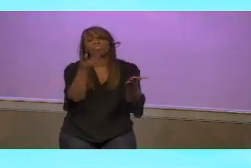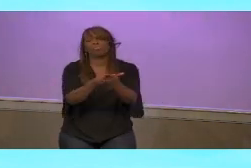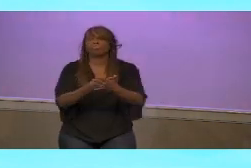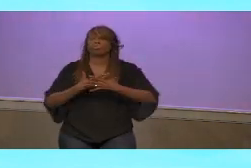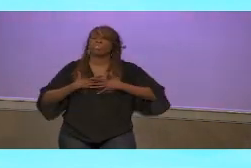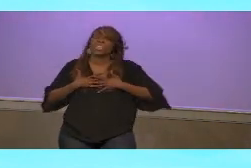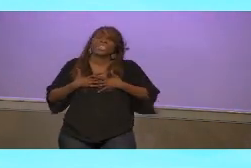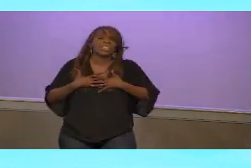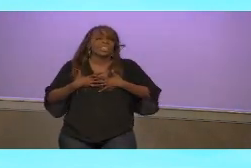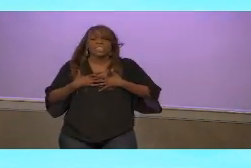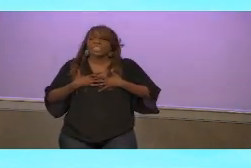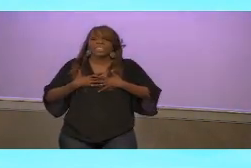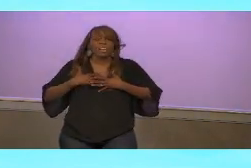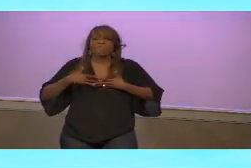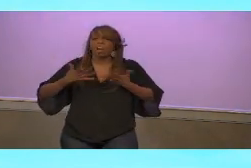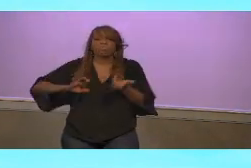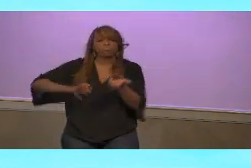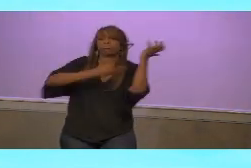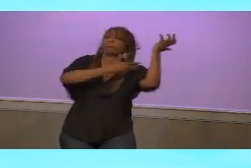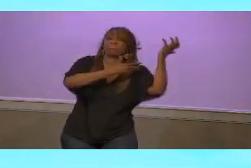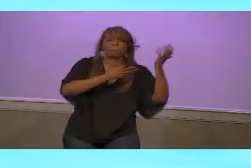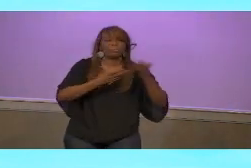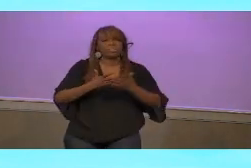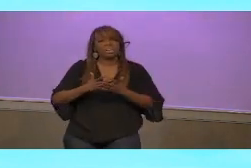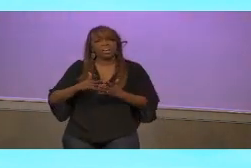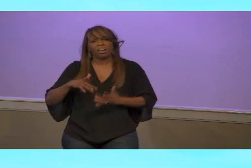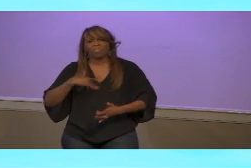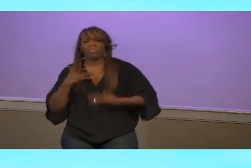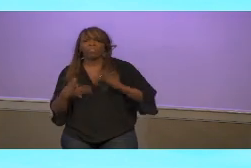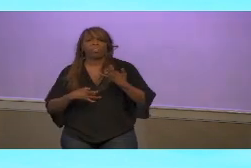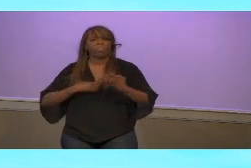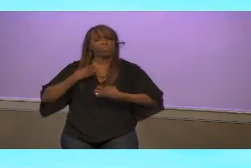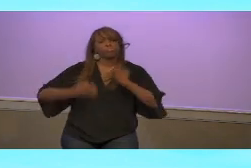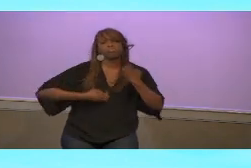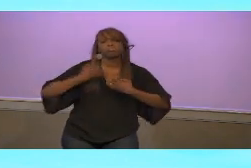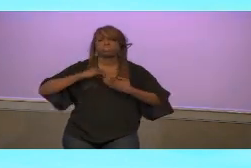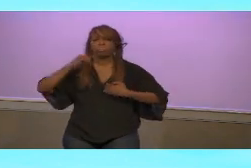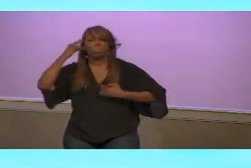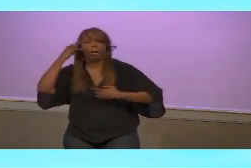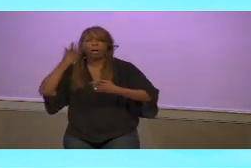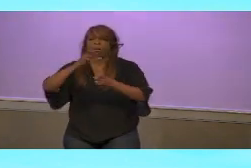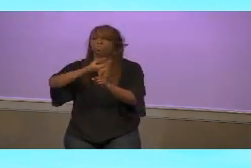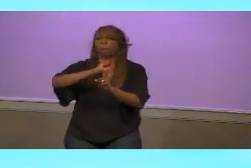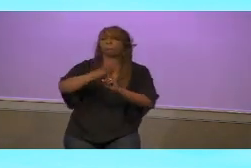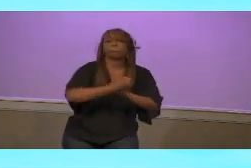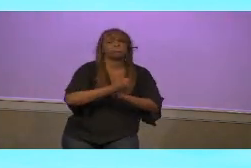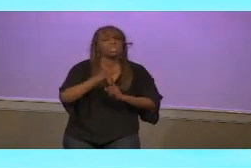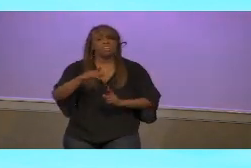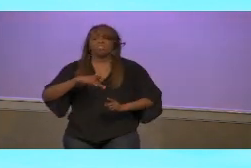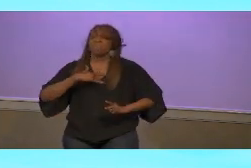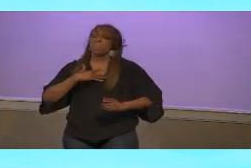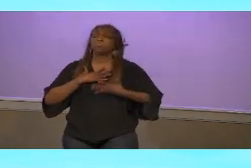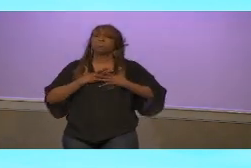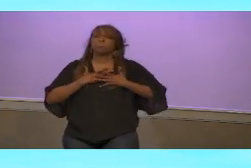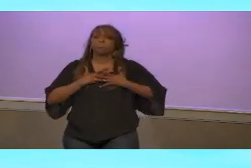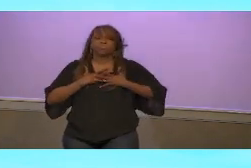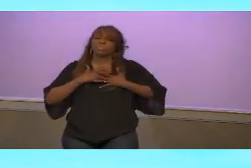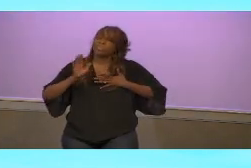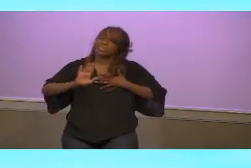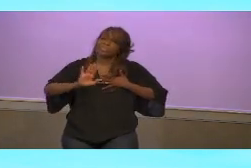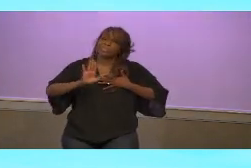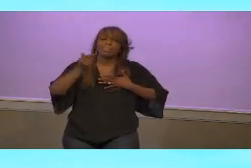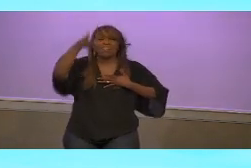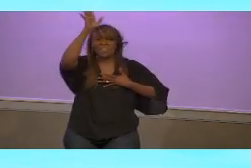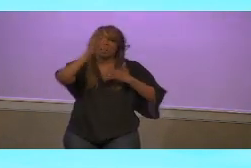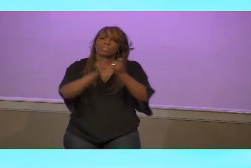where you feel overthrown by your feelings and your thoughts and your circumstances. Friend, I want you to know that God is still